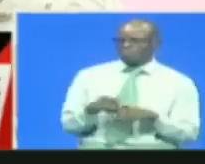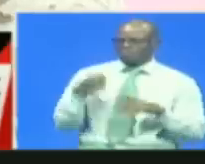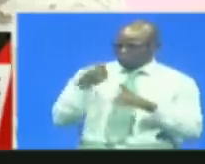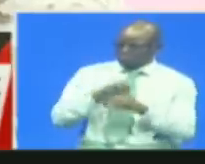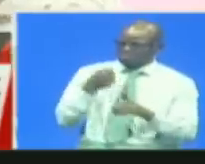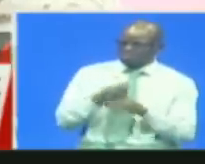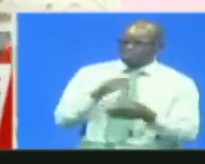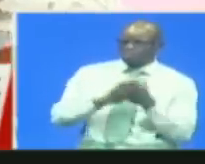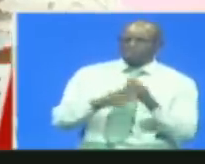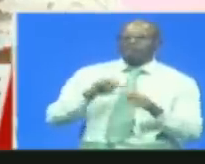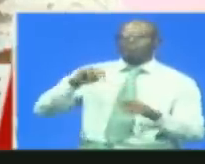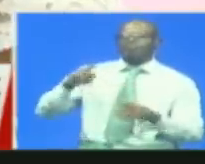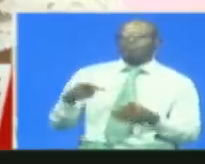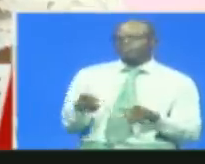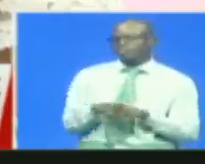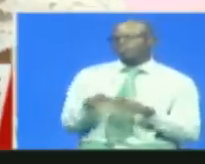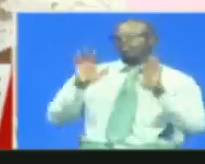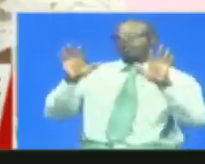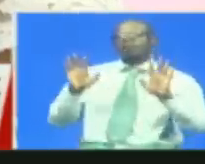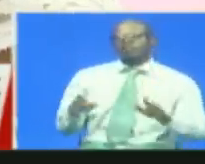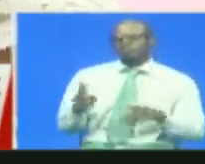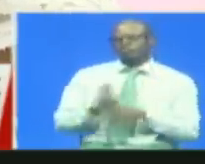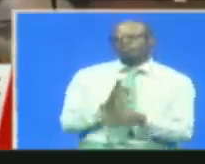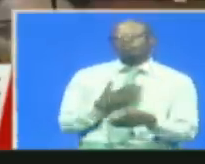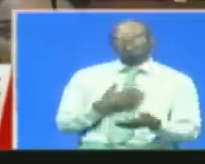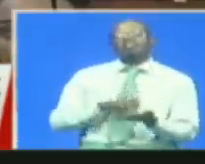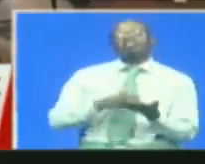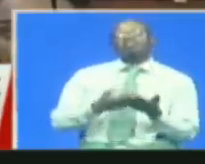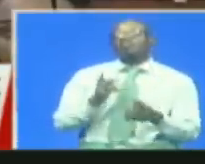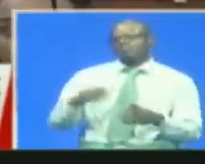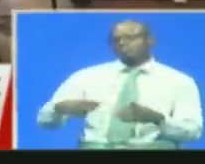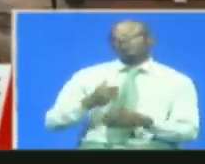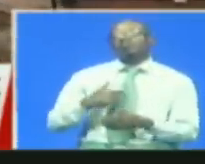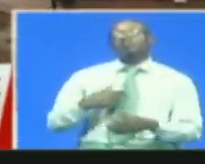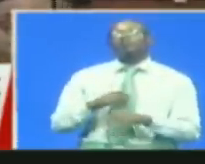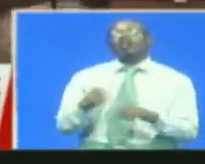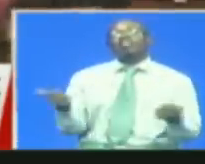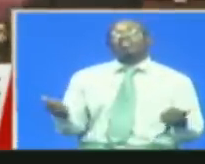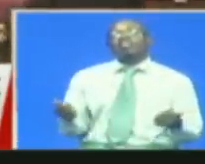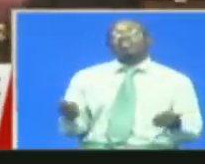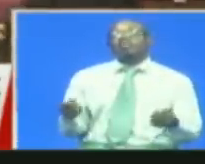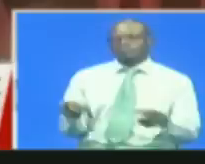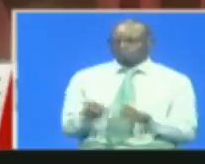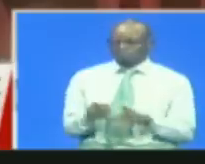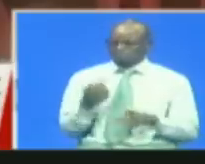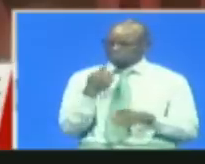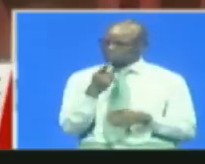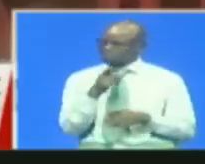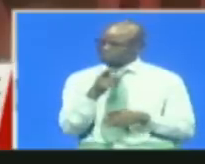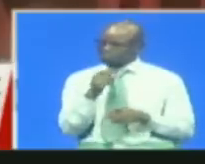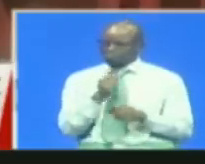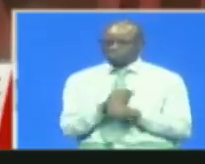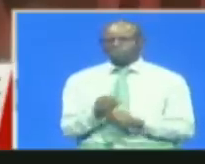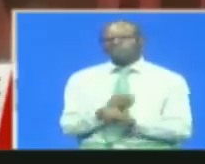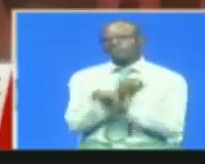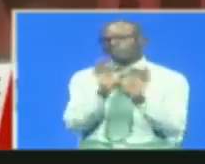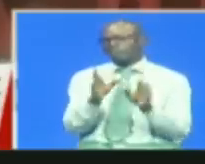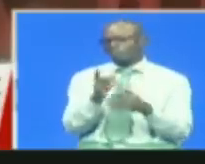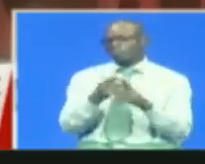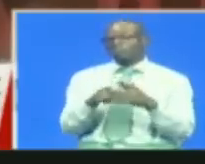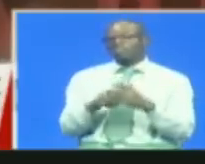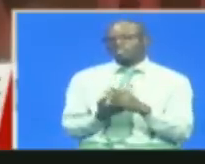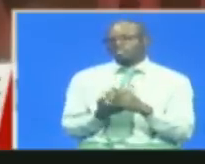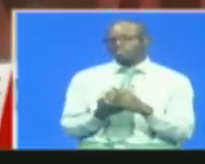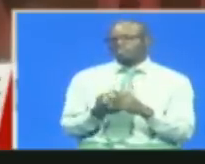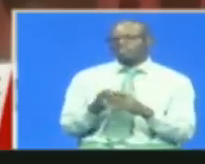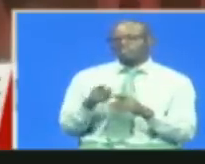I campaigned. I used my resources. I want to be paid well. As I said, they made it abundantly clear right from the onset